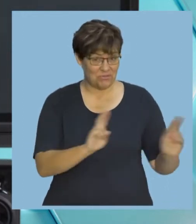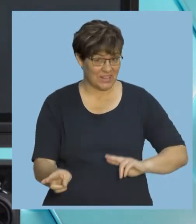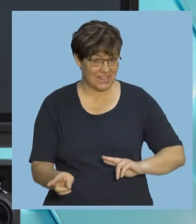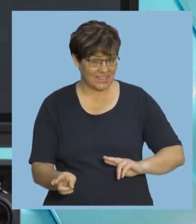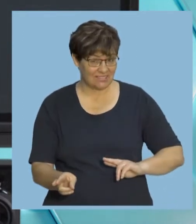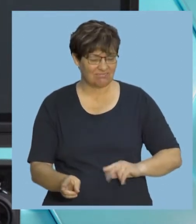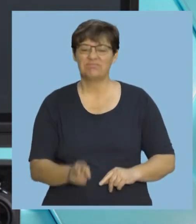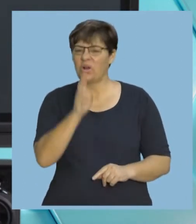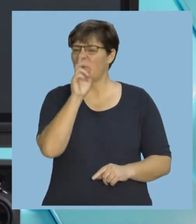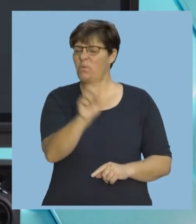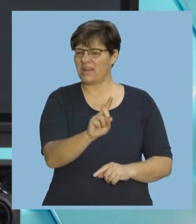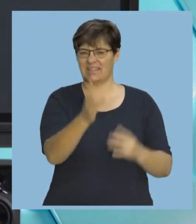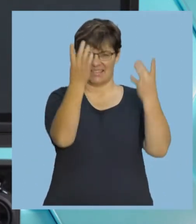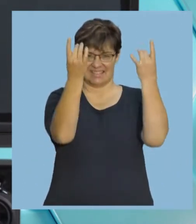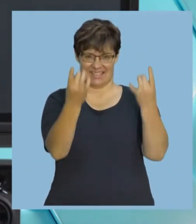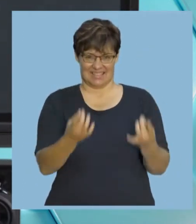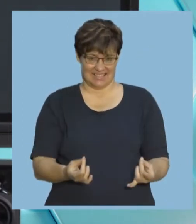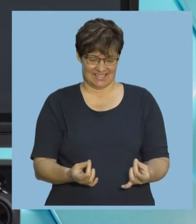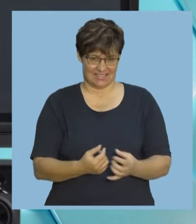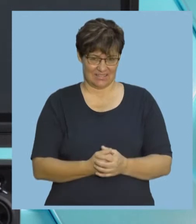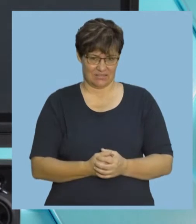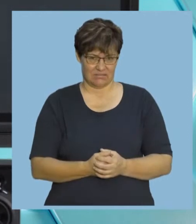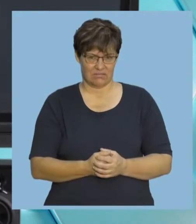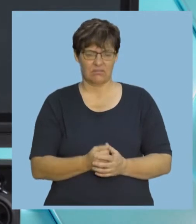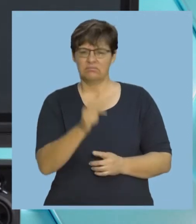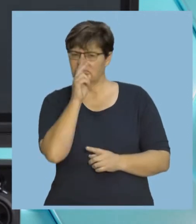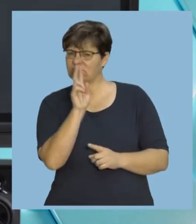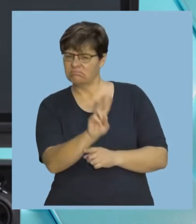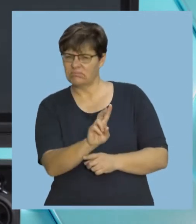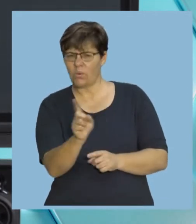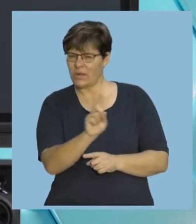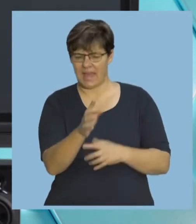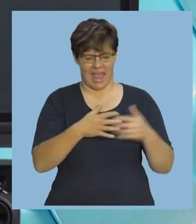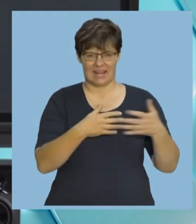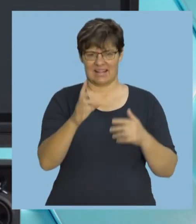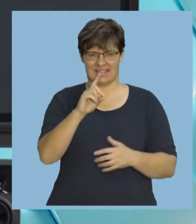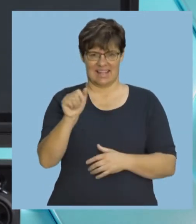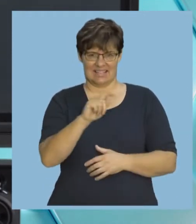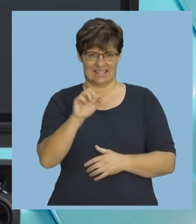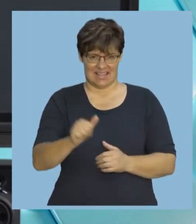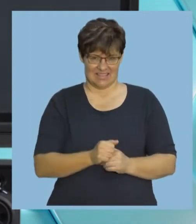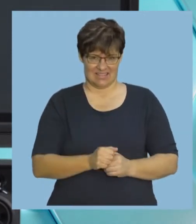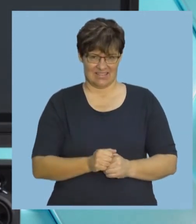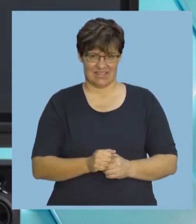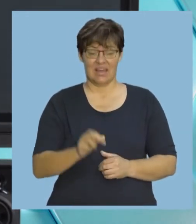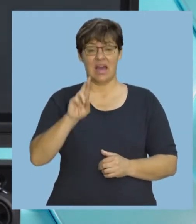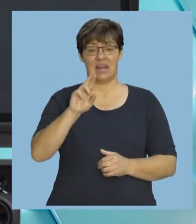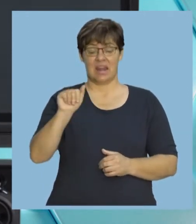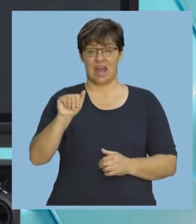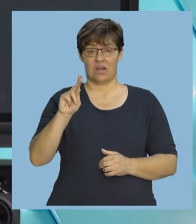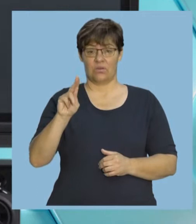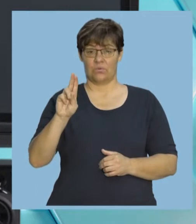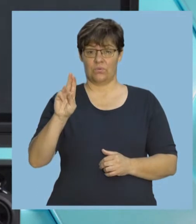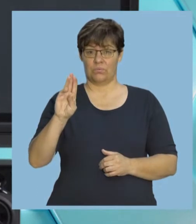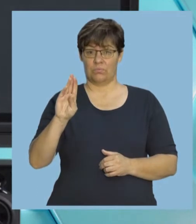at some statistics, but the focus will be on data handling. And my name is Rakabu. I'll be taking you